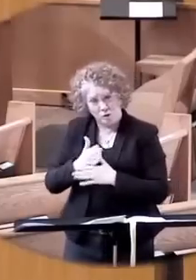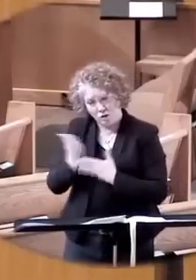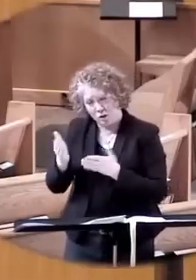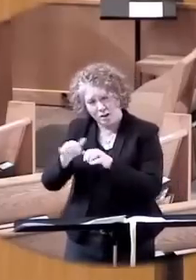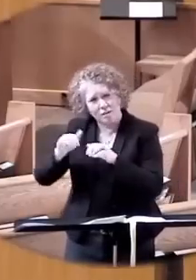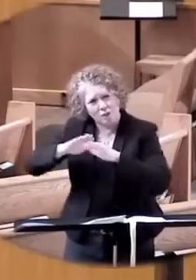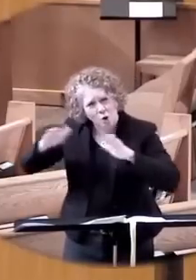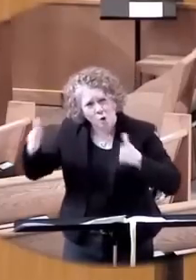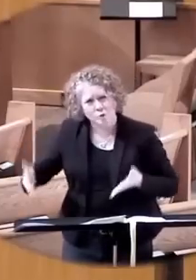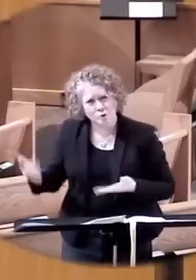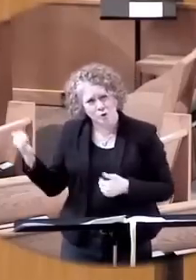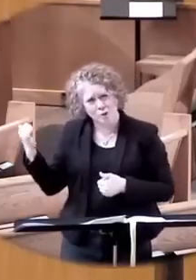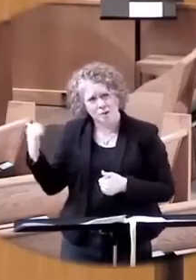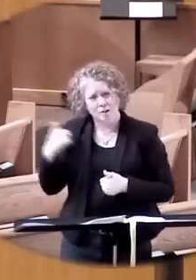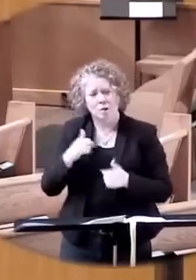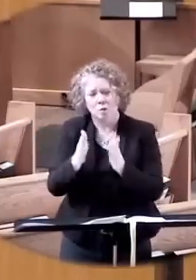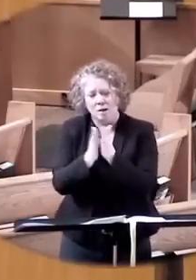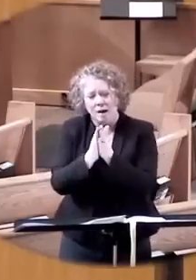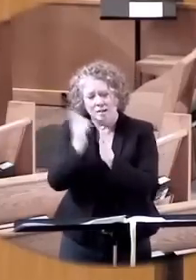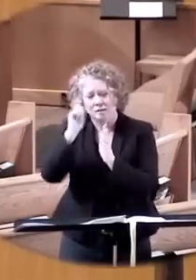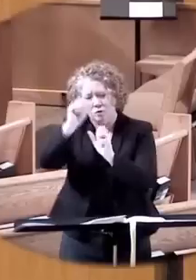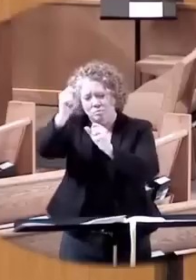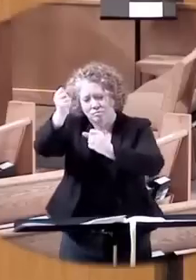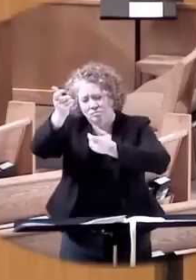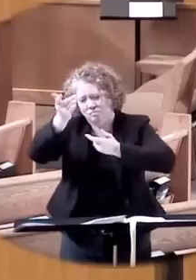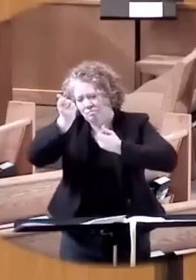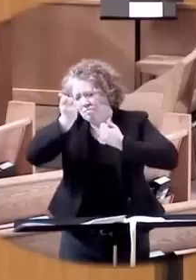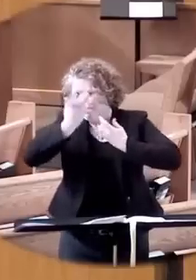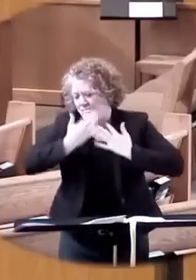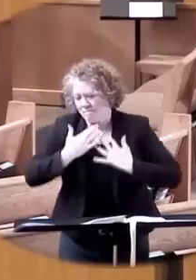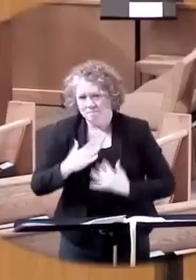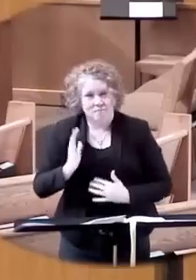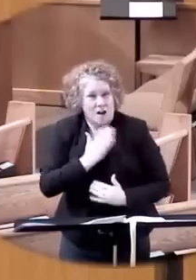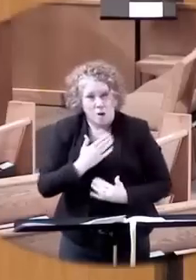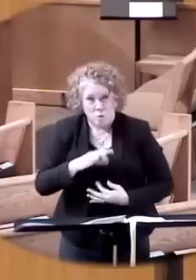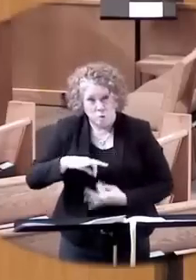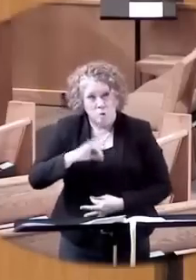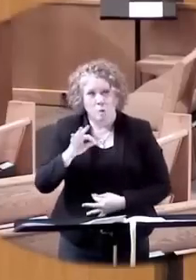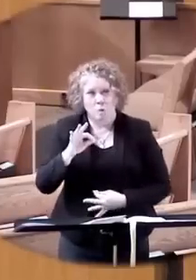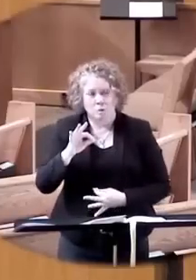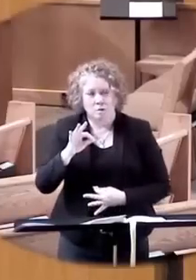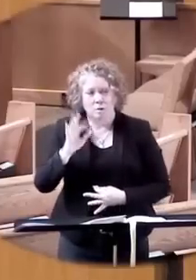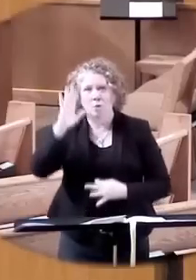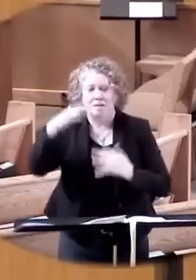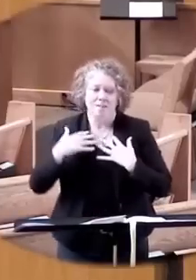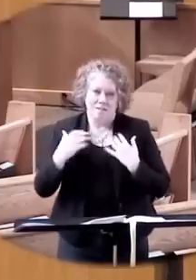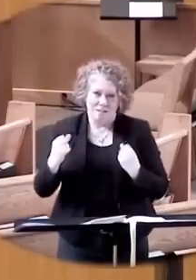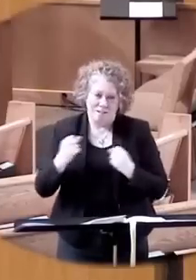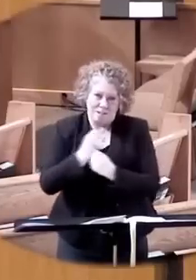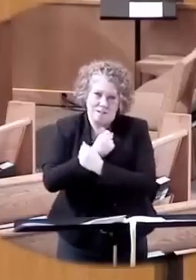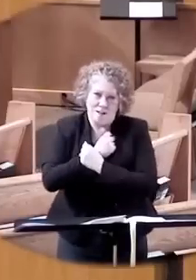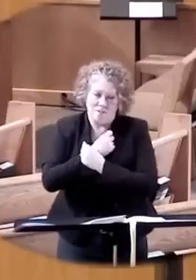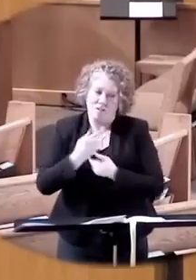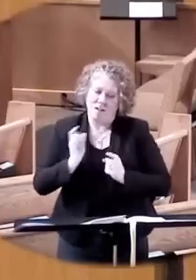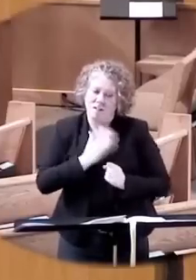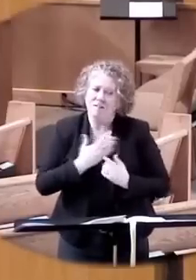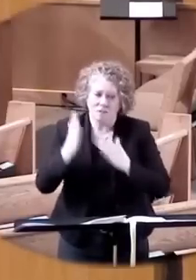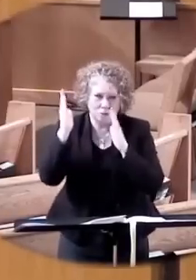souls with the power of his healing love that brings all of us hope.